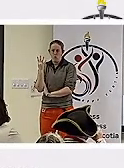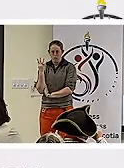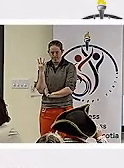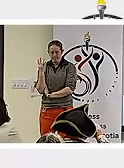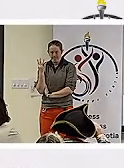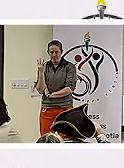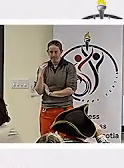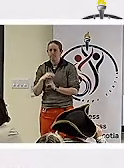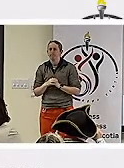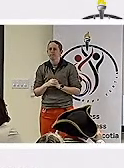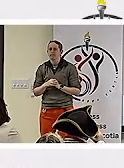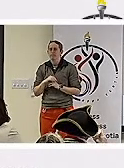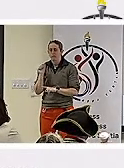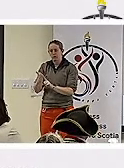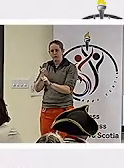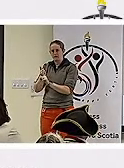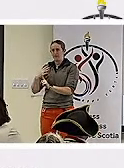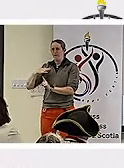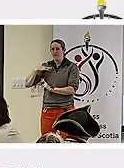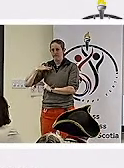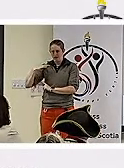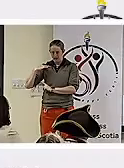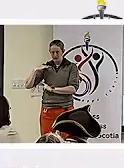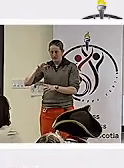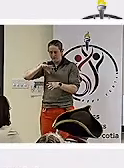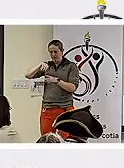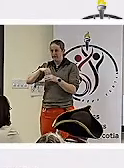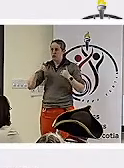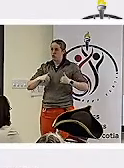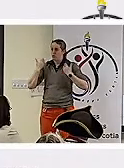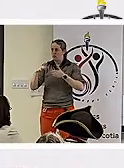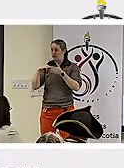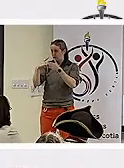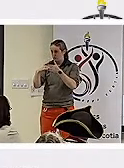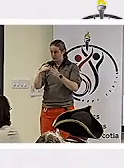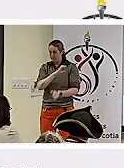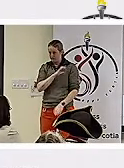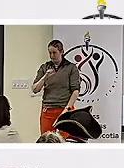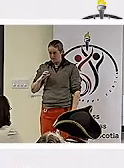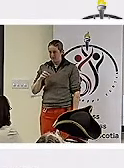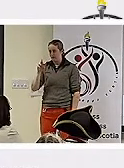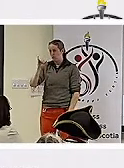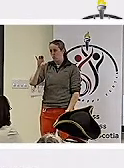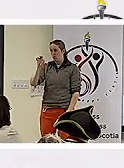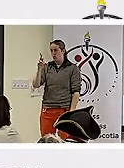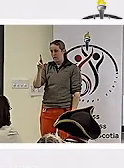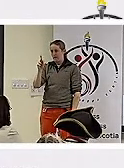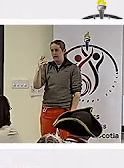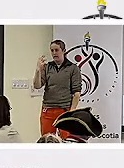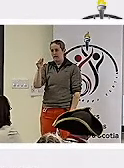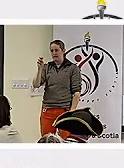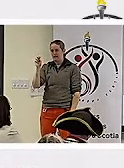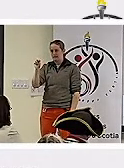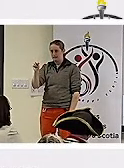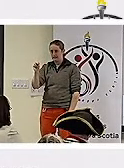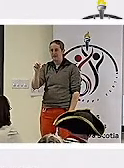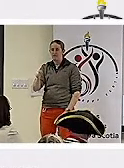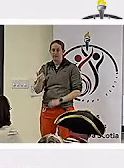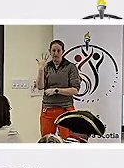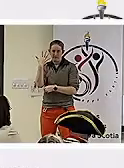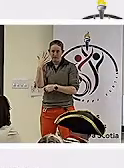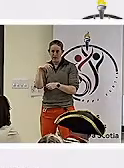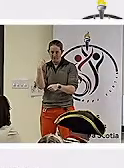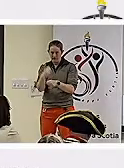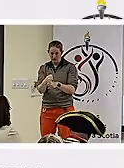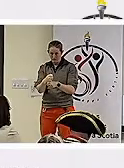has volunteered and been a part of the Youth Leadership Committee at the Rick Hansen Foundation for 5 years and